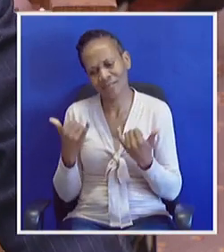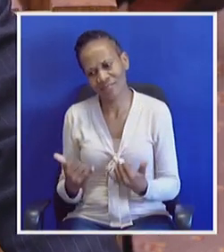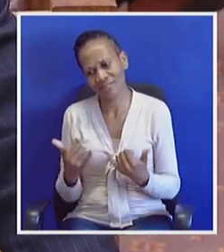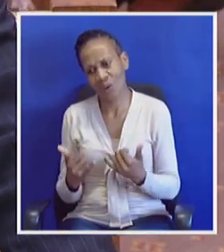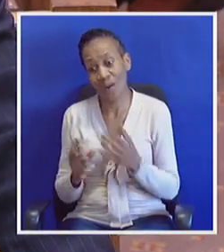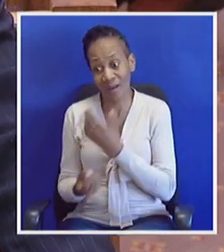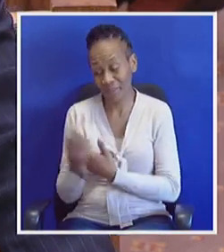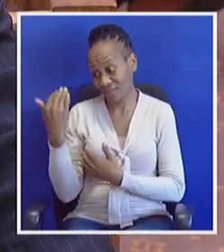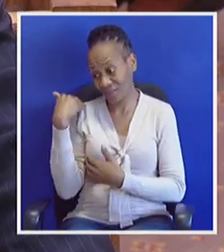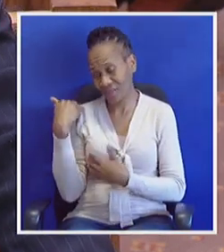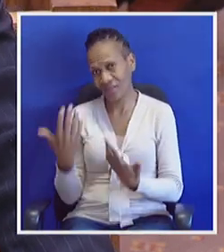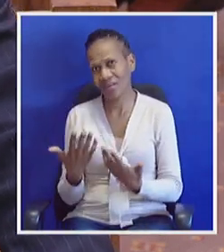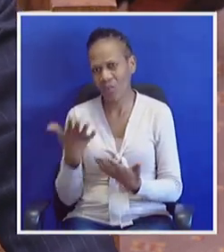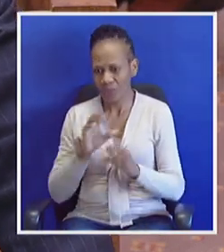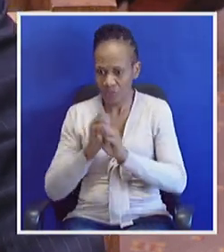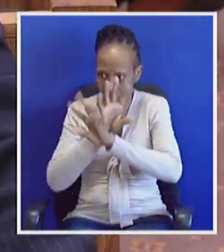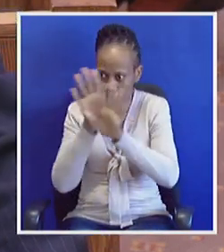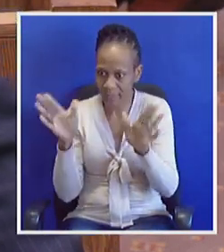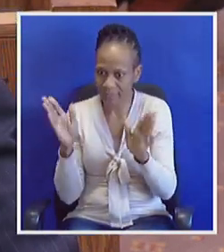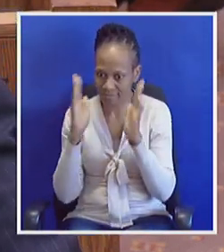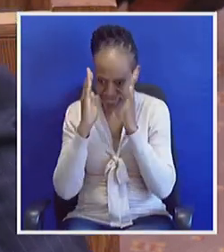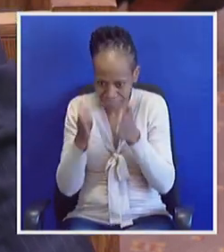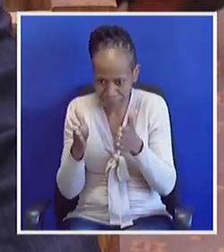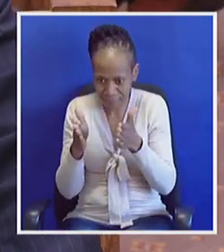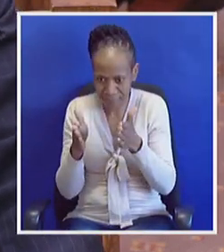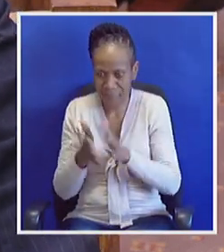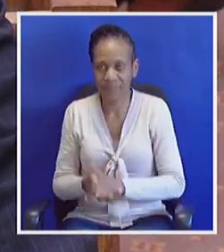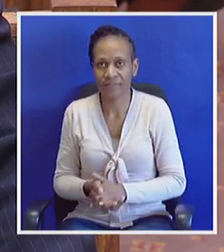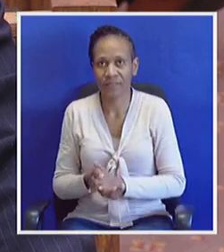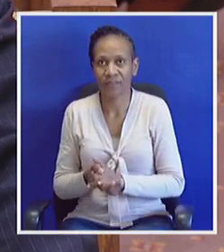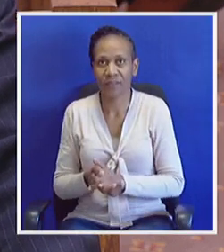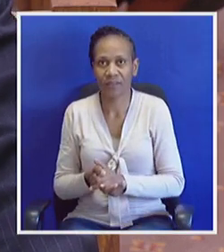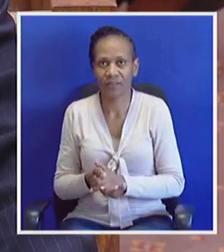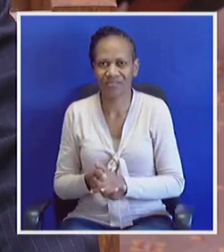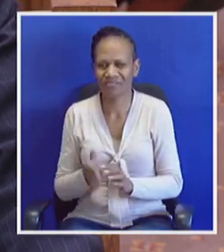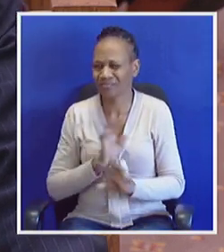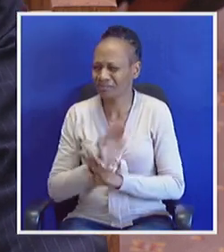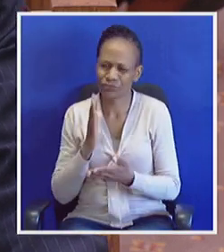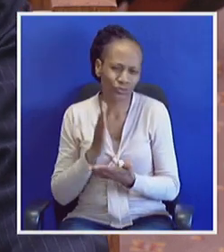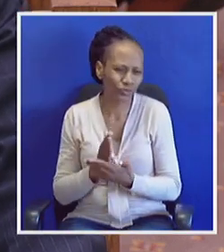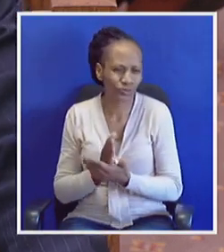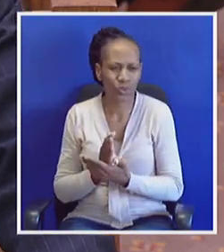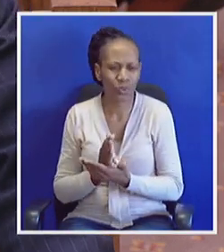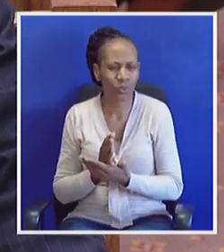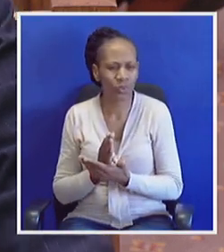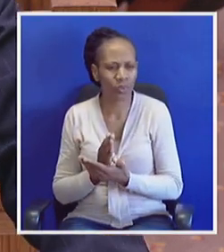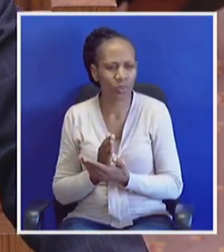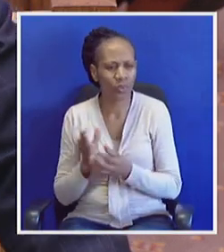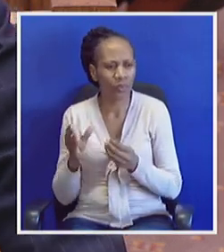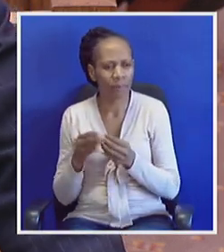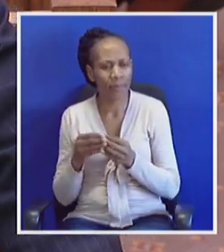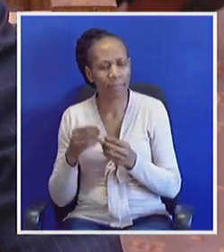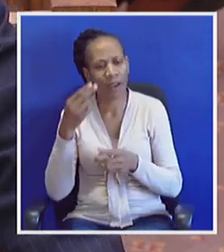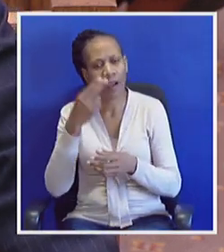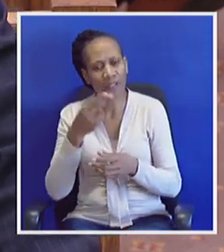happened yesterday in context. And we are not sure what is the context and the content of Honorable Hutton